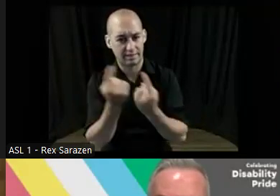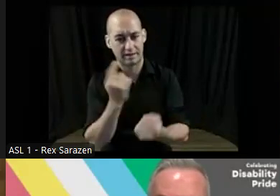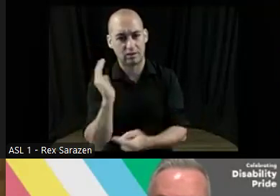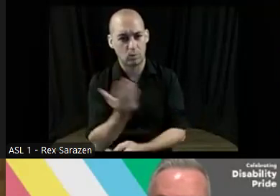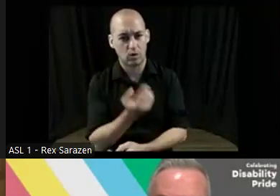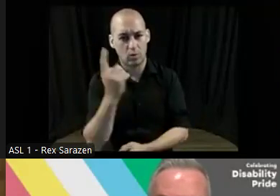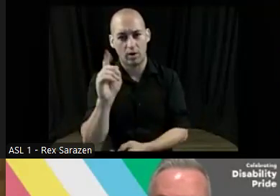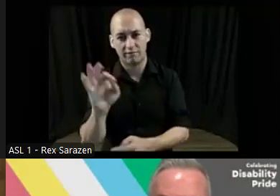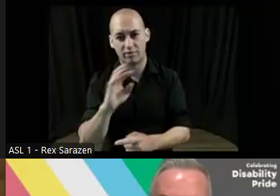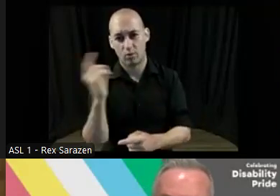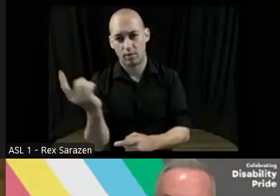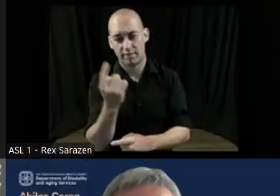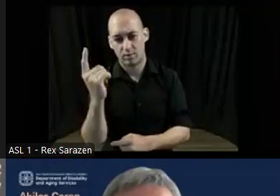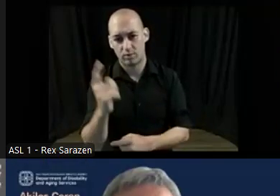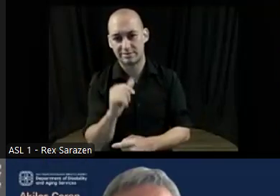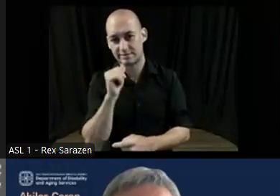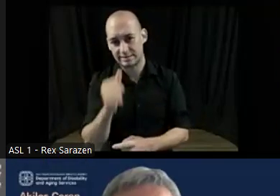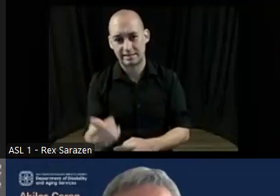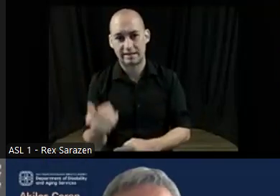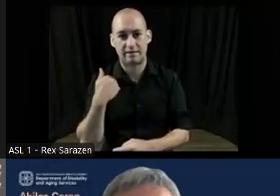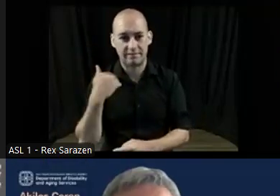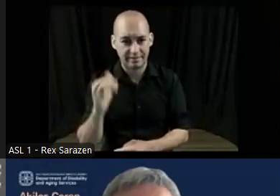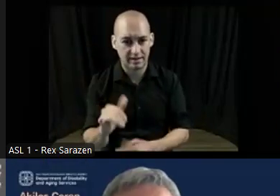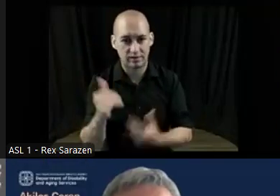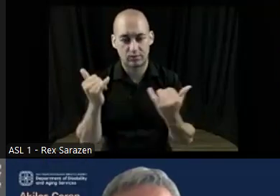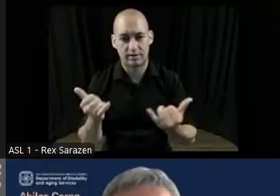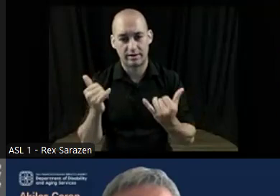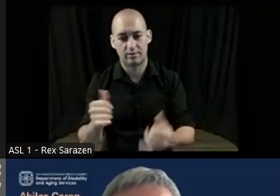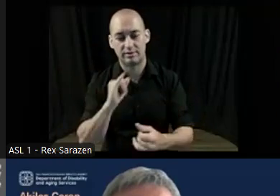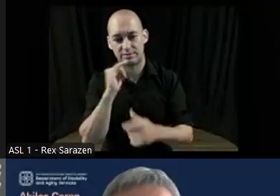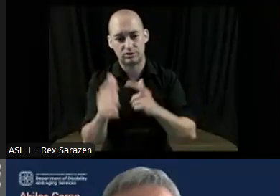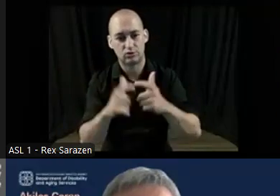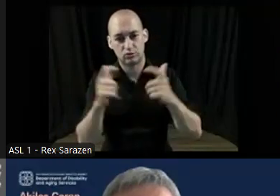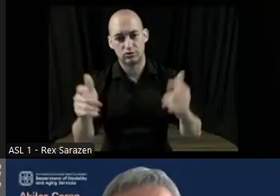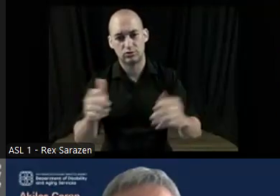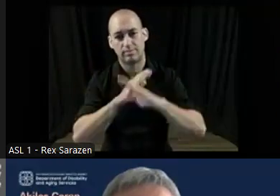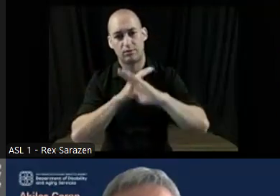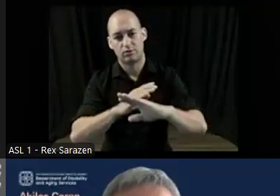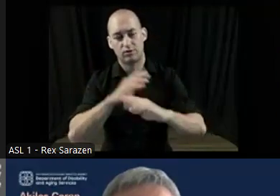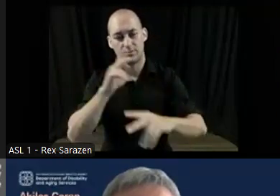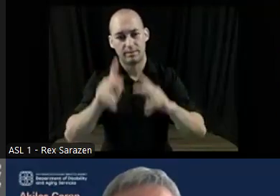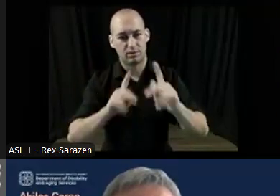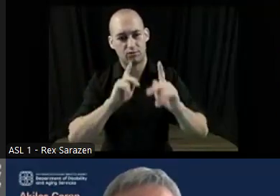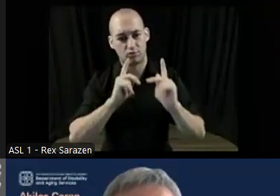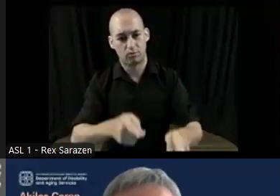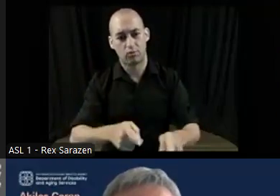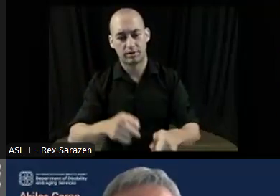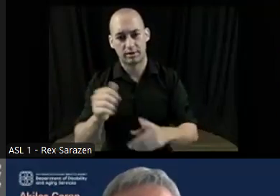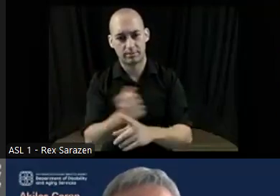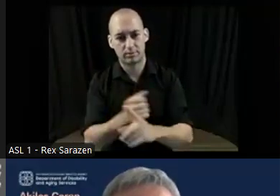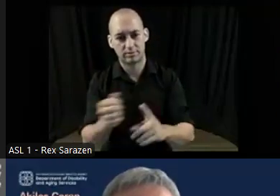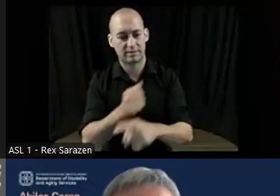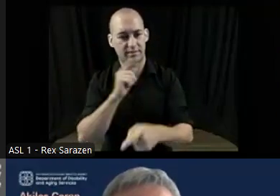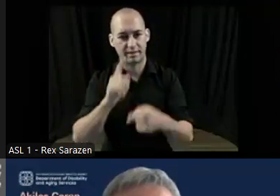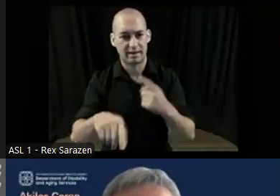does not have that at this point. And it's really a huge barrier to people reporting abuse and neglect because they just can't figure out how to